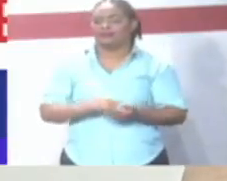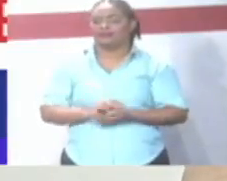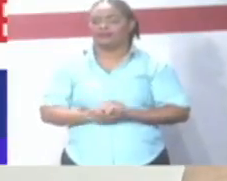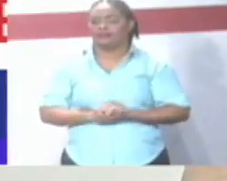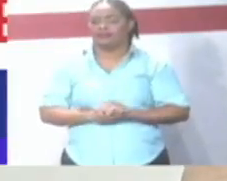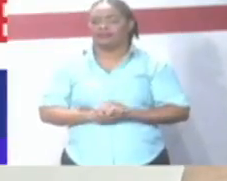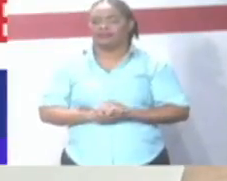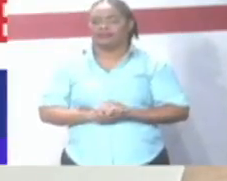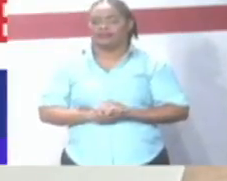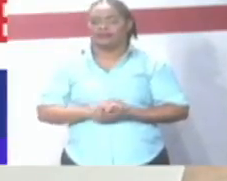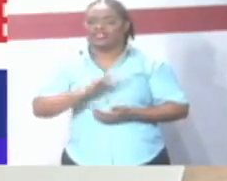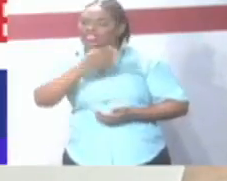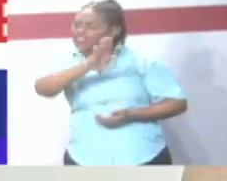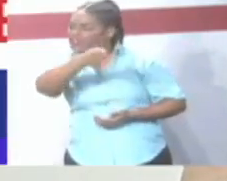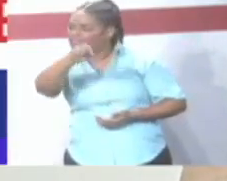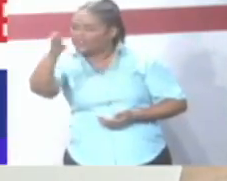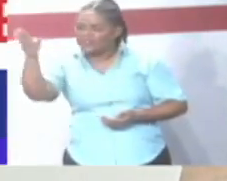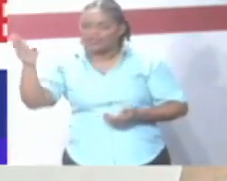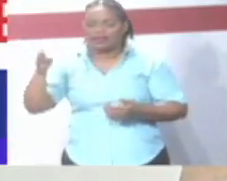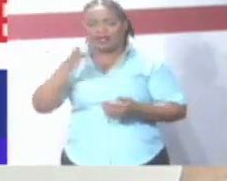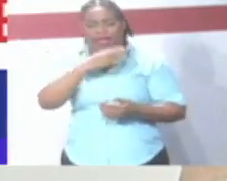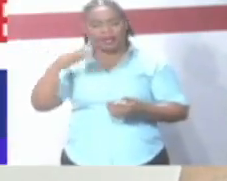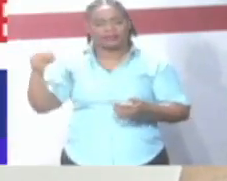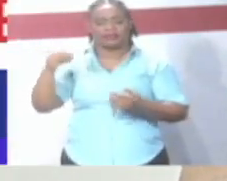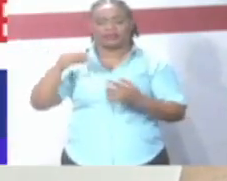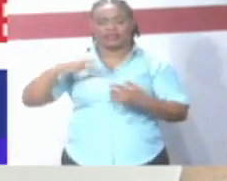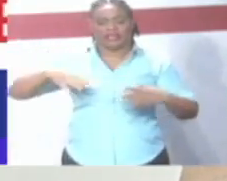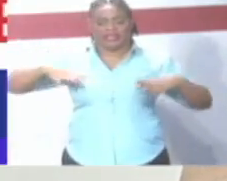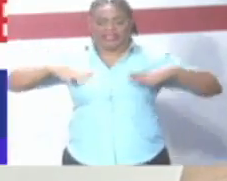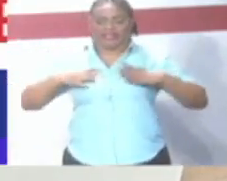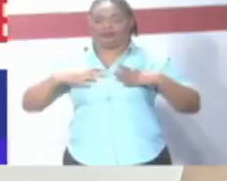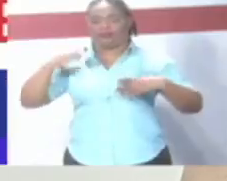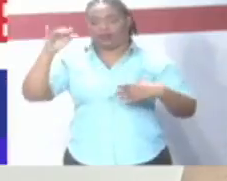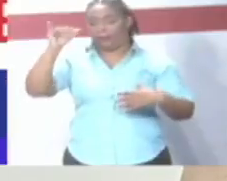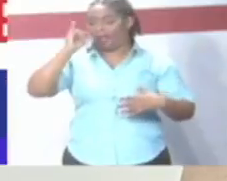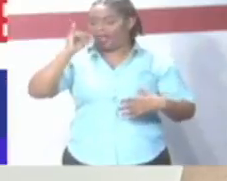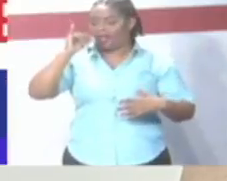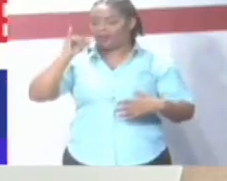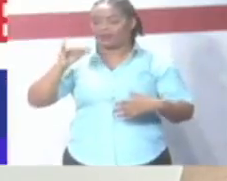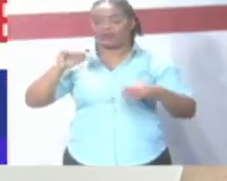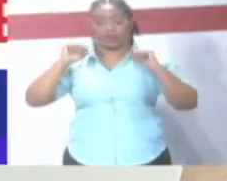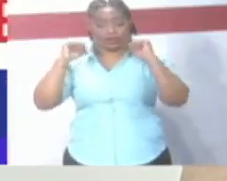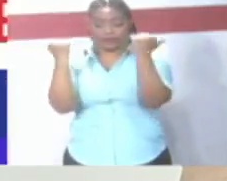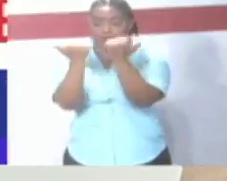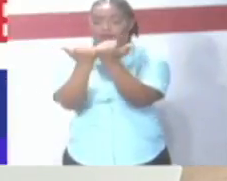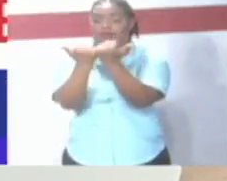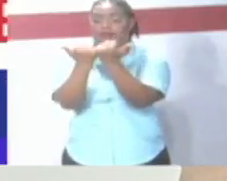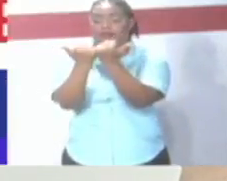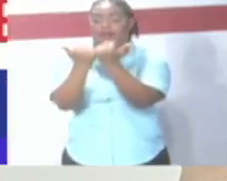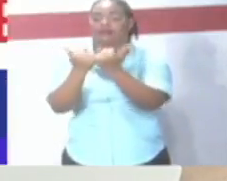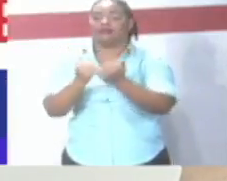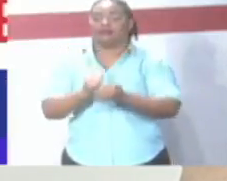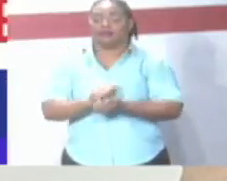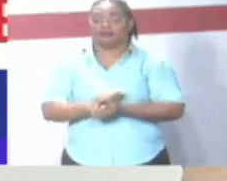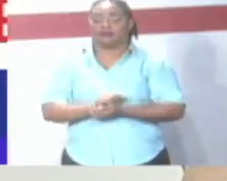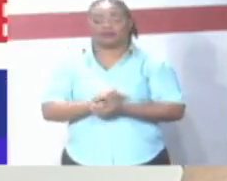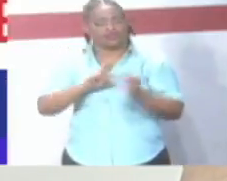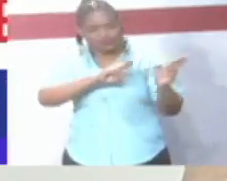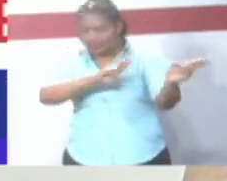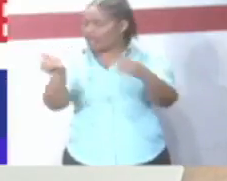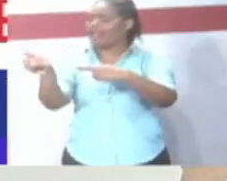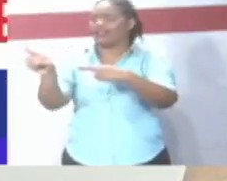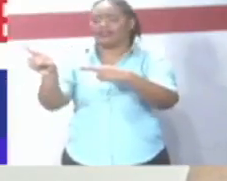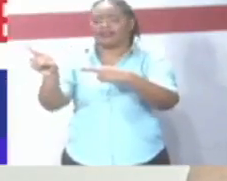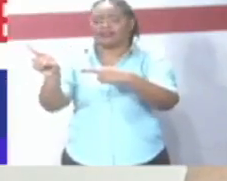Bar Owners Association. So the safe zone concept seems poised for good acceptance by